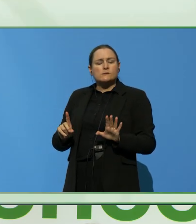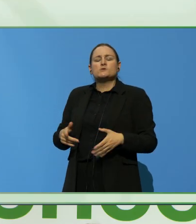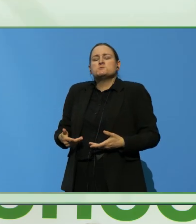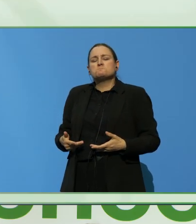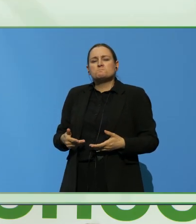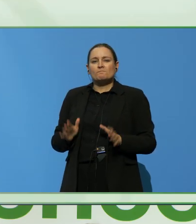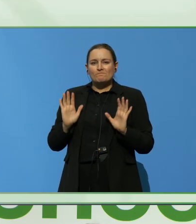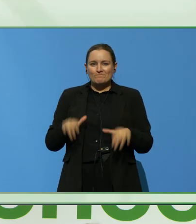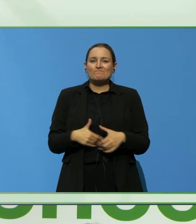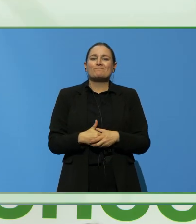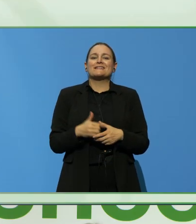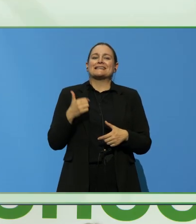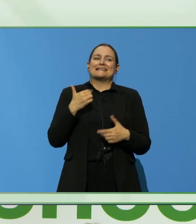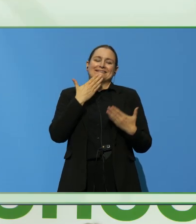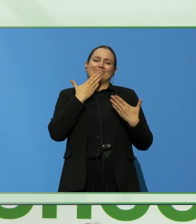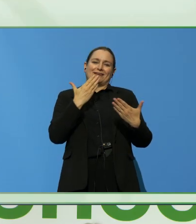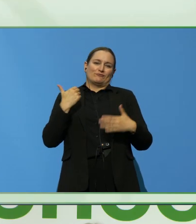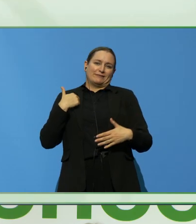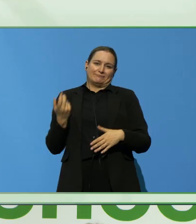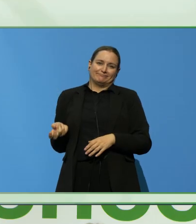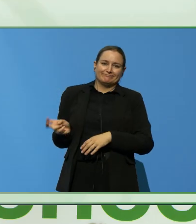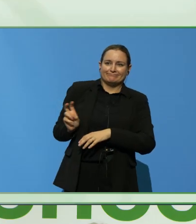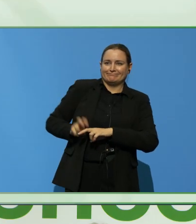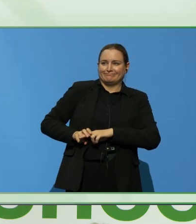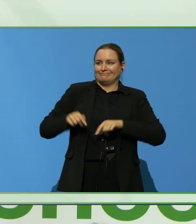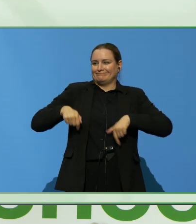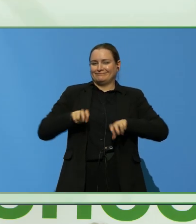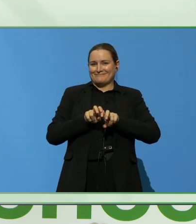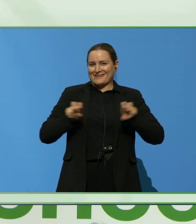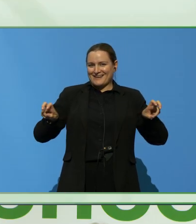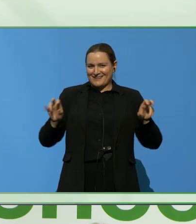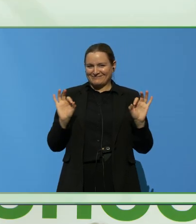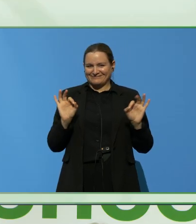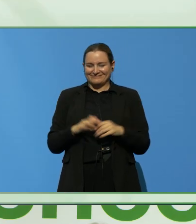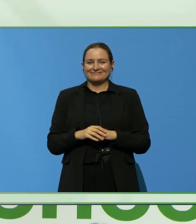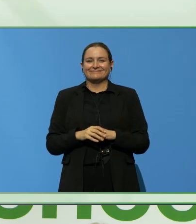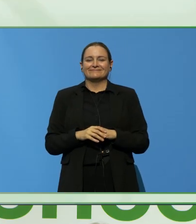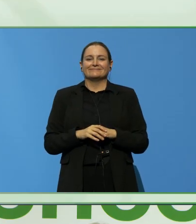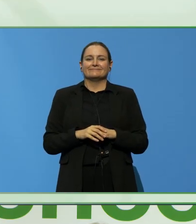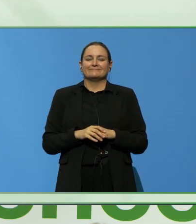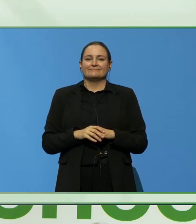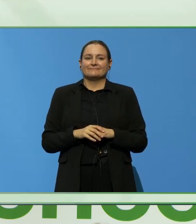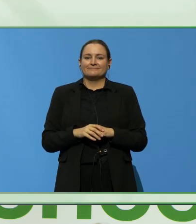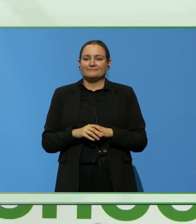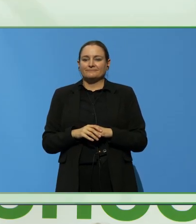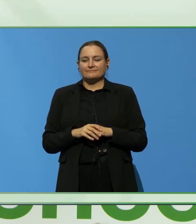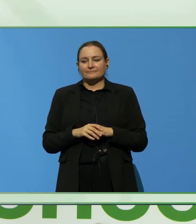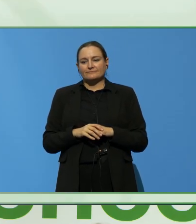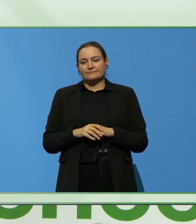panel. And I would like to share with you a little bit of information what we do in terms of